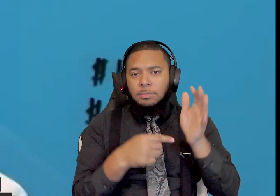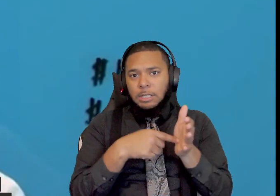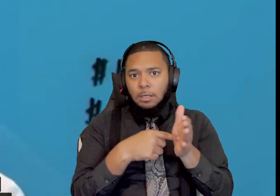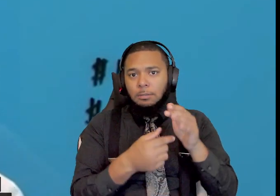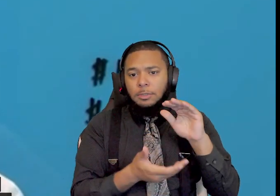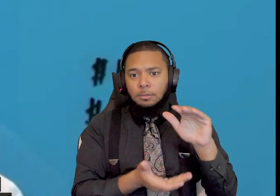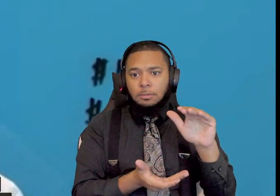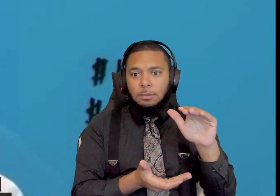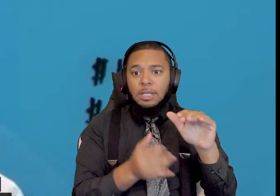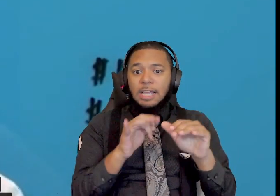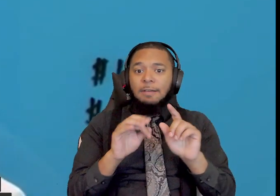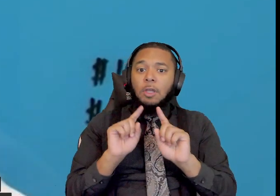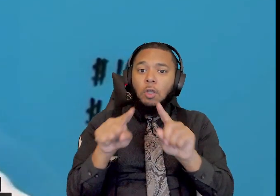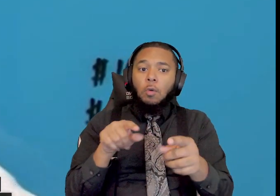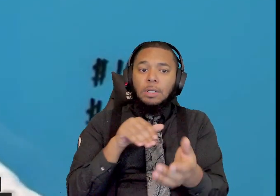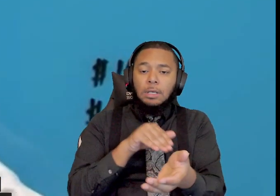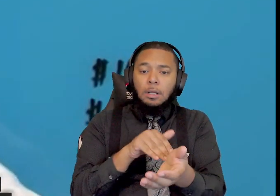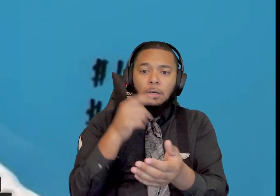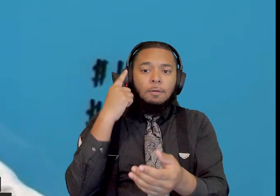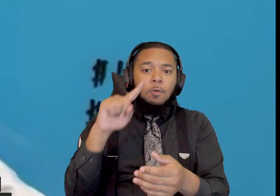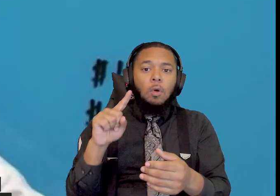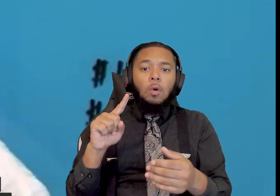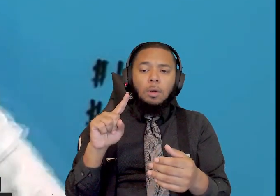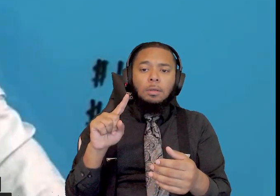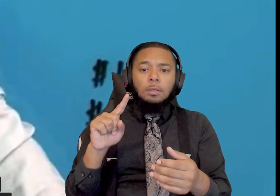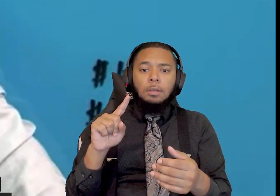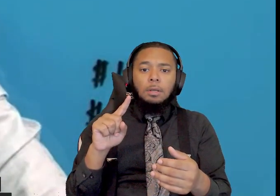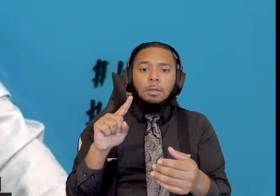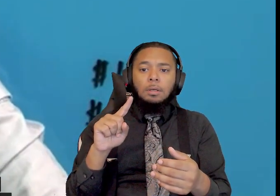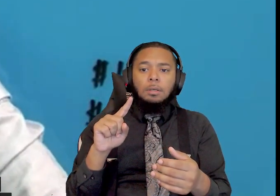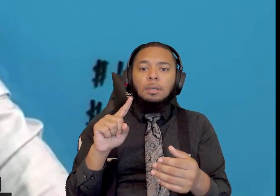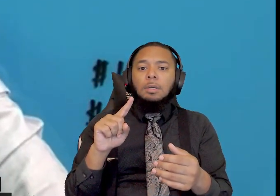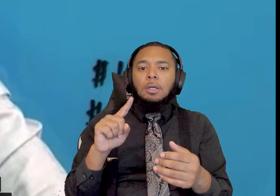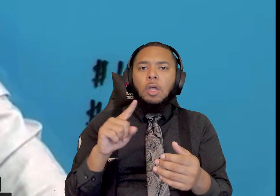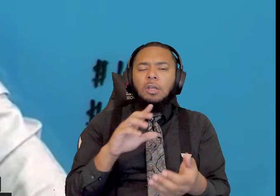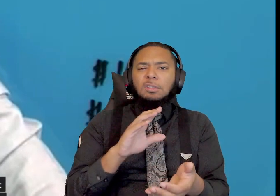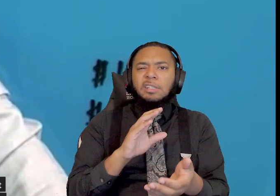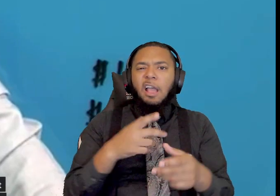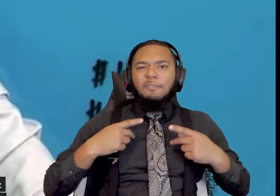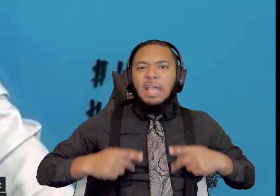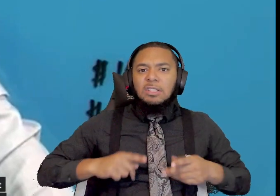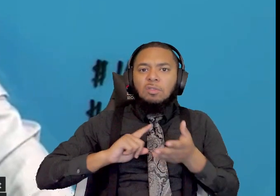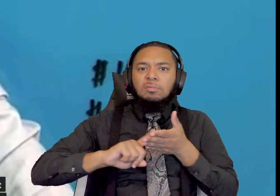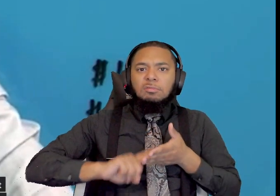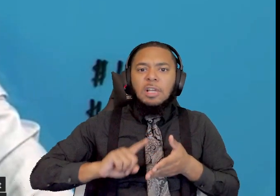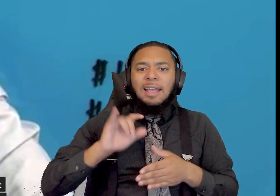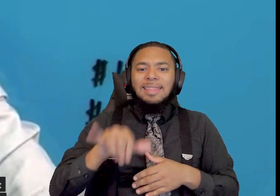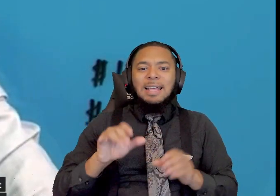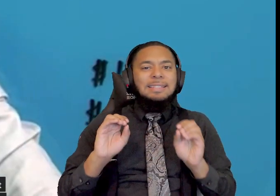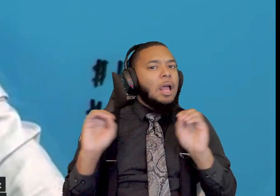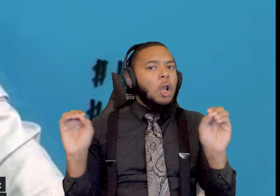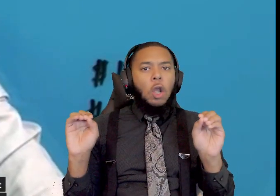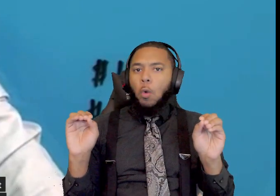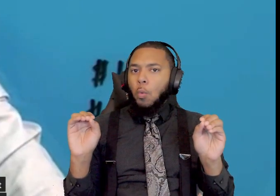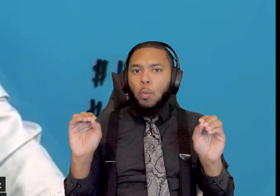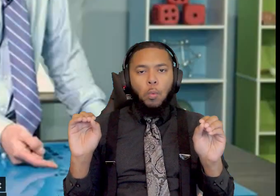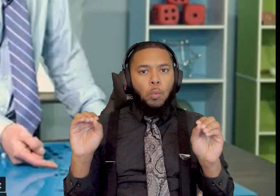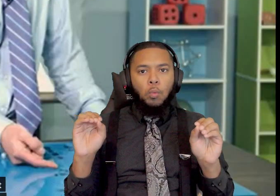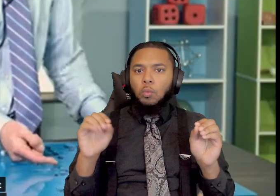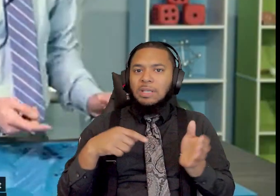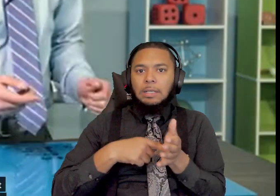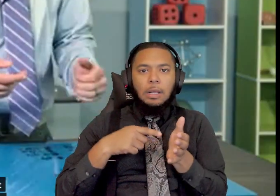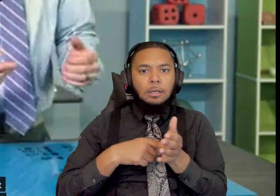physical or a wellness exam that's a no deductible event and your health insurance will cover that a hundred percent